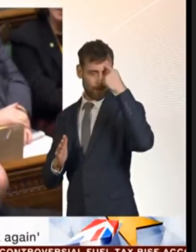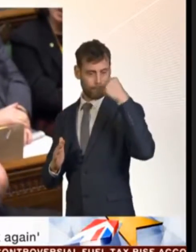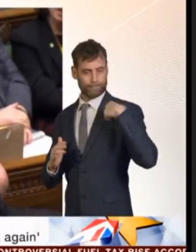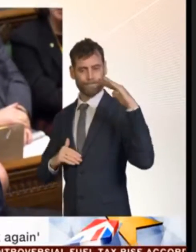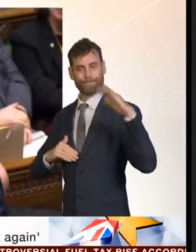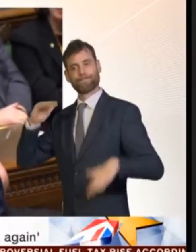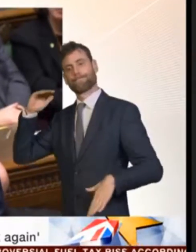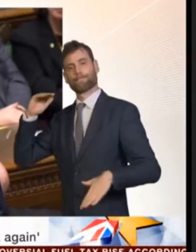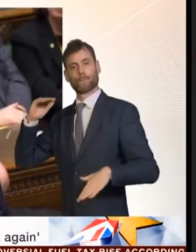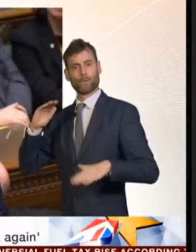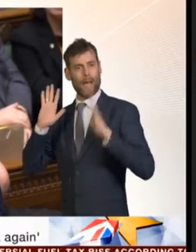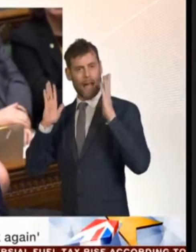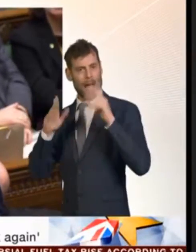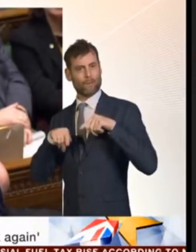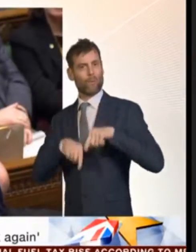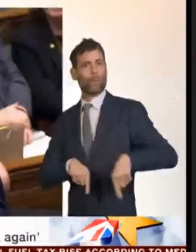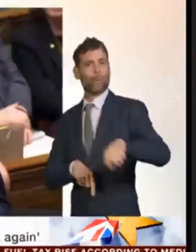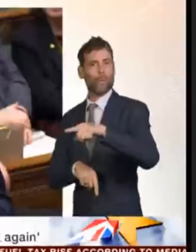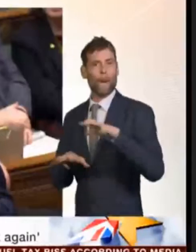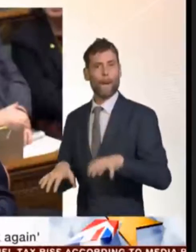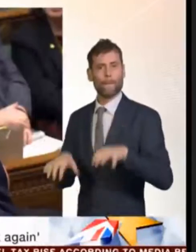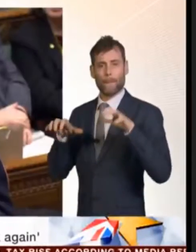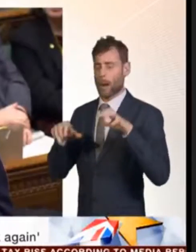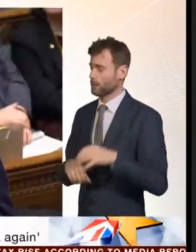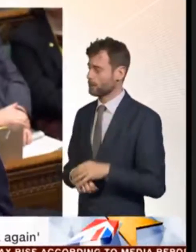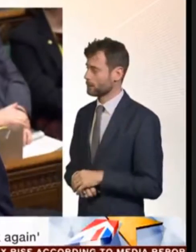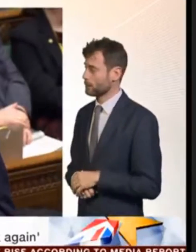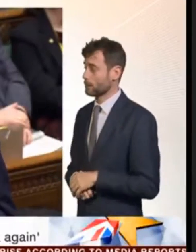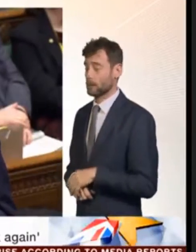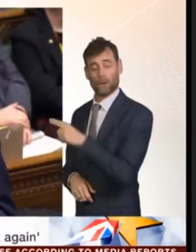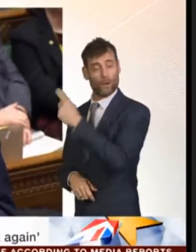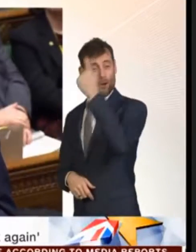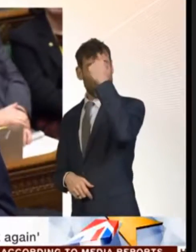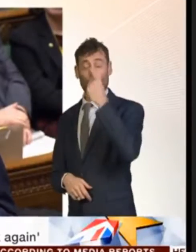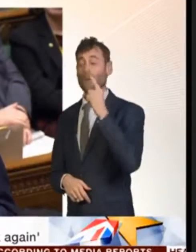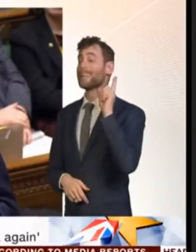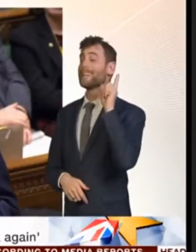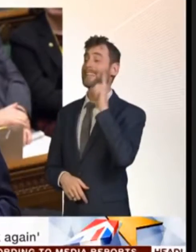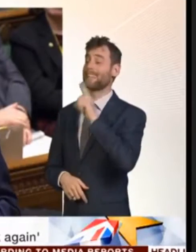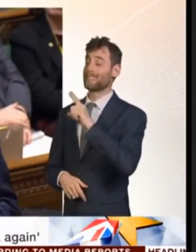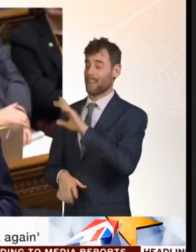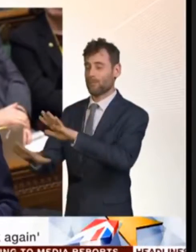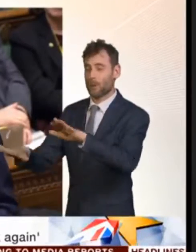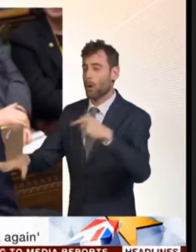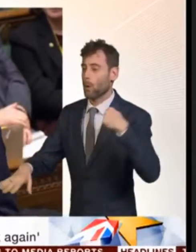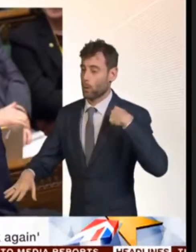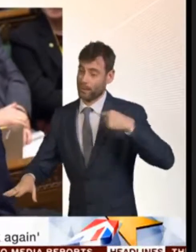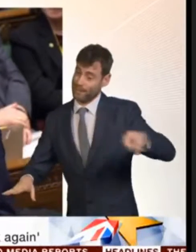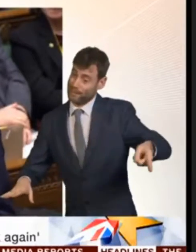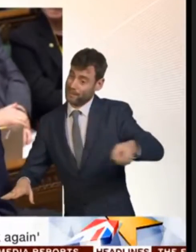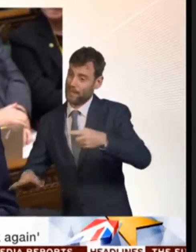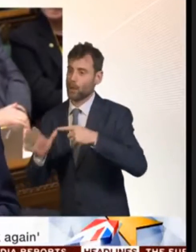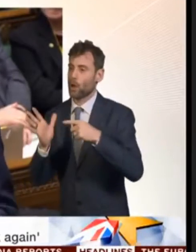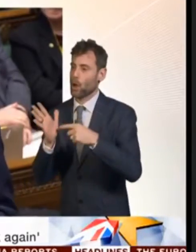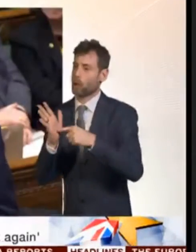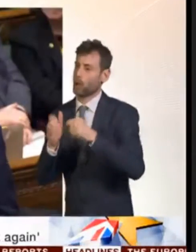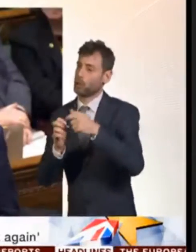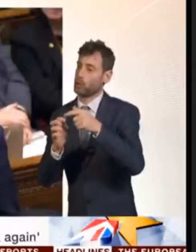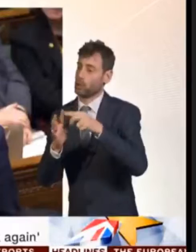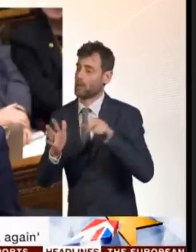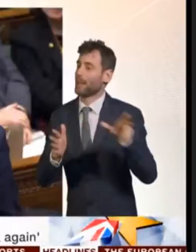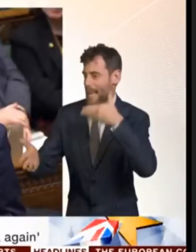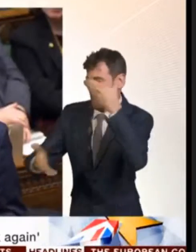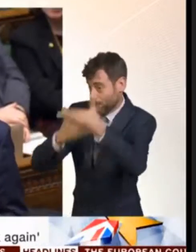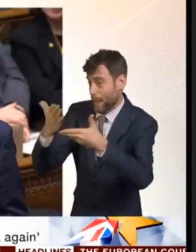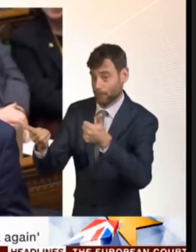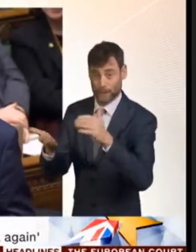position document published yesterday that was going to fix it all, that could hardly have been more patronising. if they'd had pictures to colour in and rejoin the